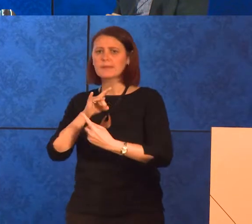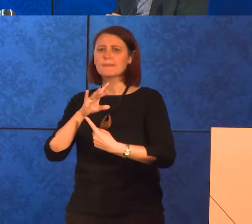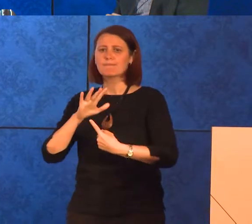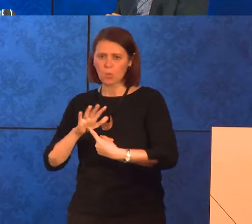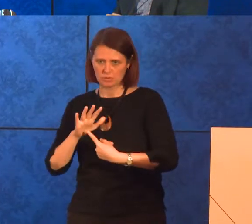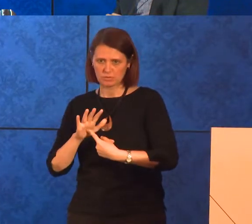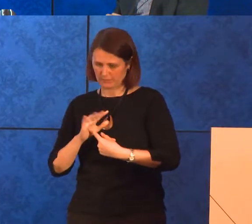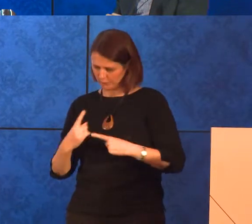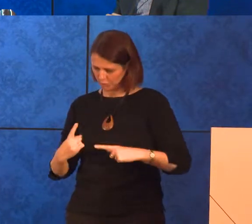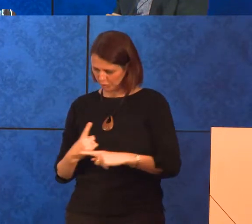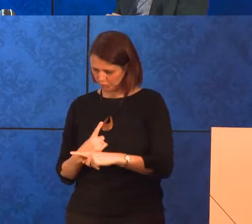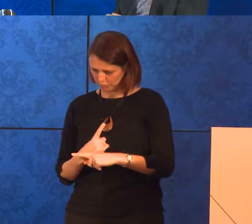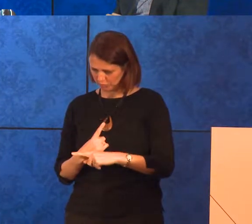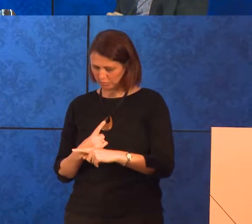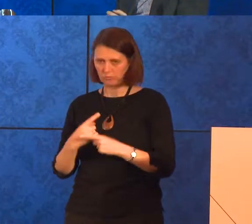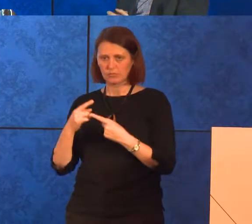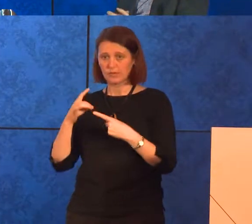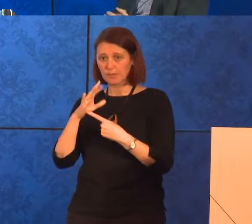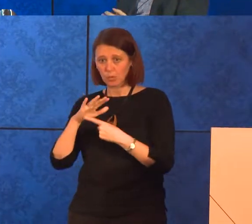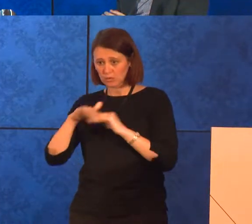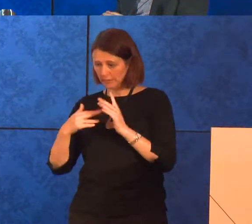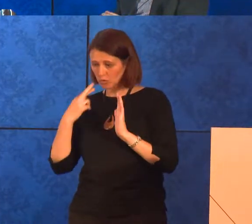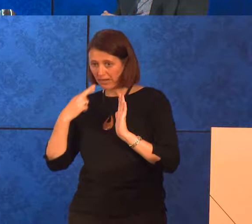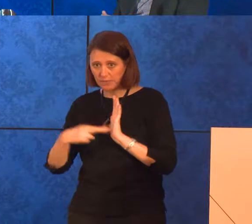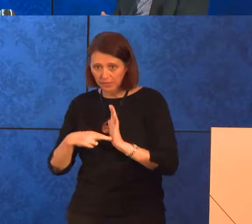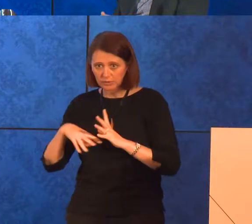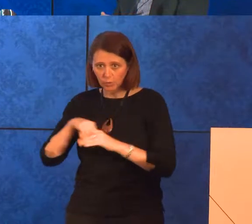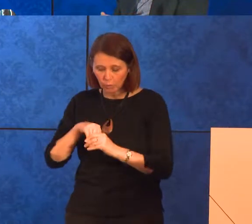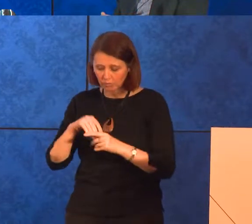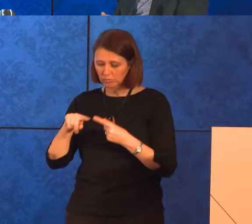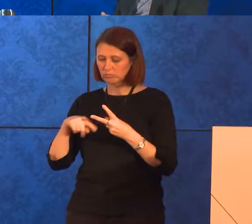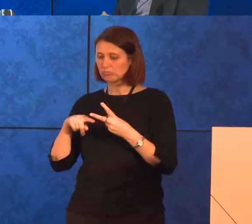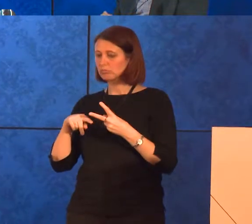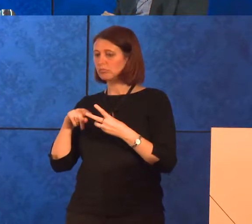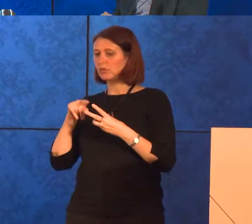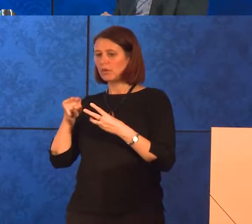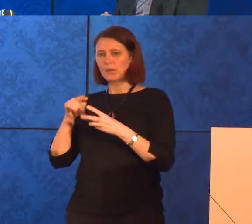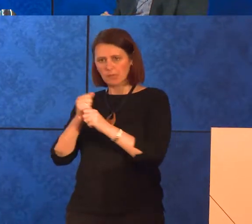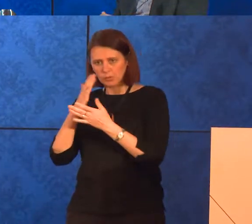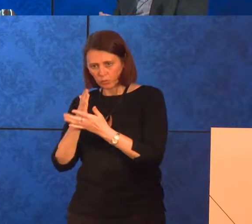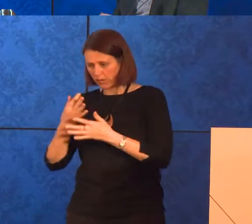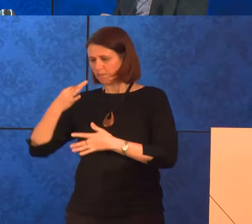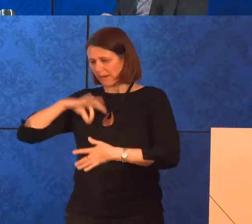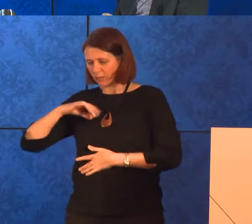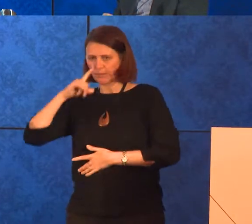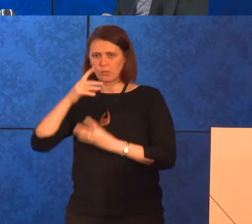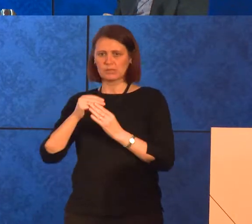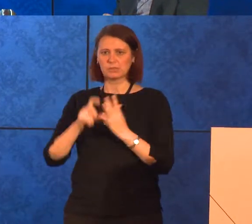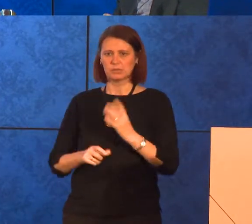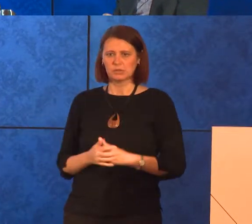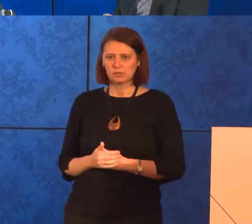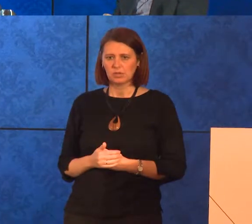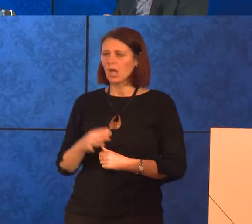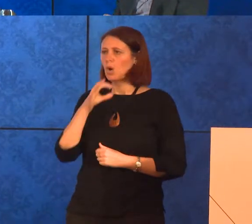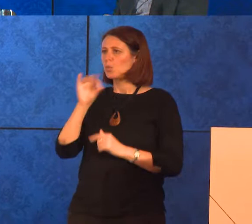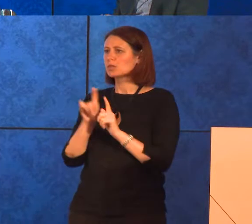importance of changes, recommendations that were going to include people with disability and benefit people with disability. It wasn't like it was just